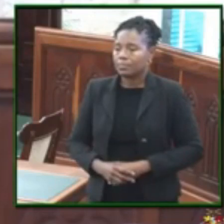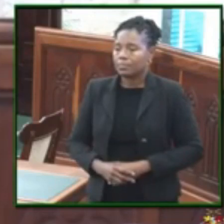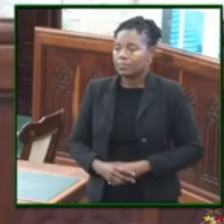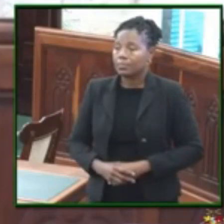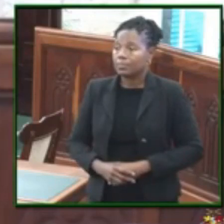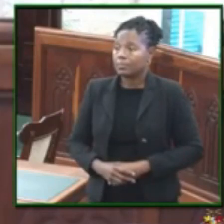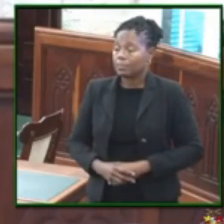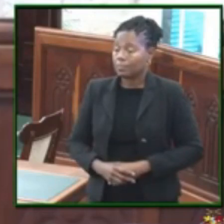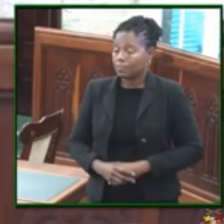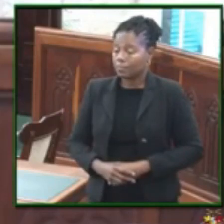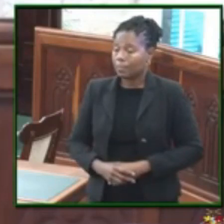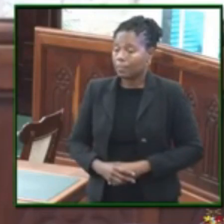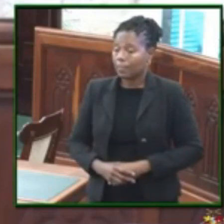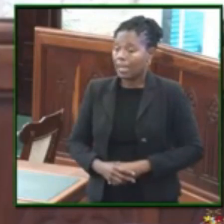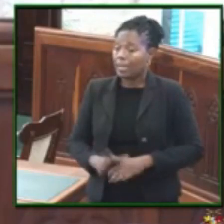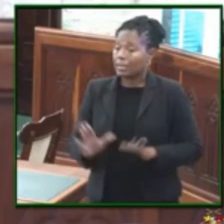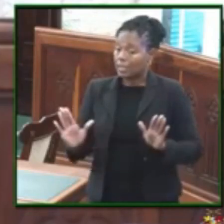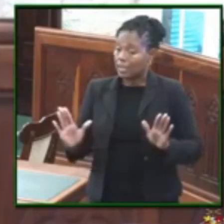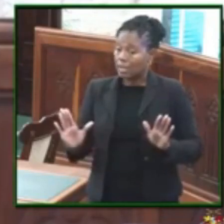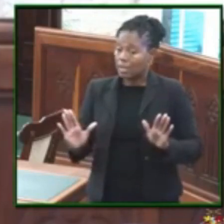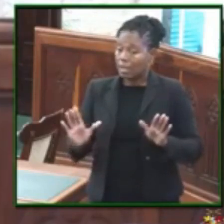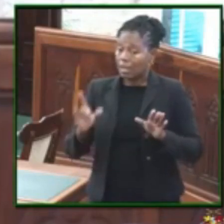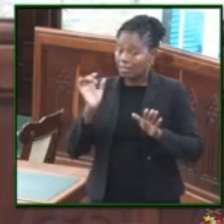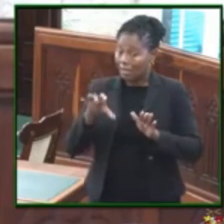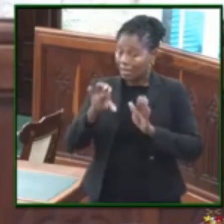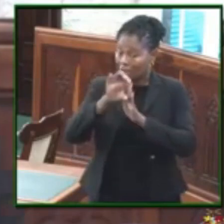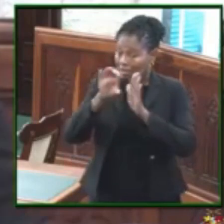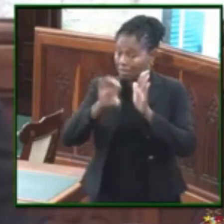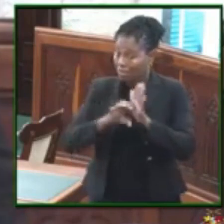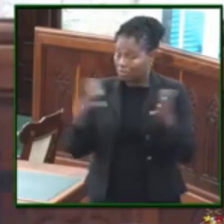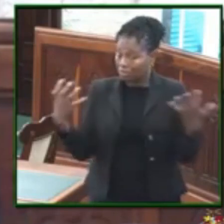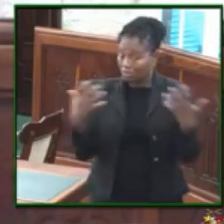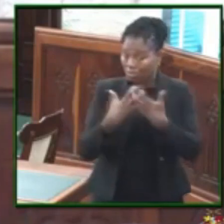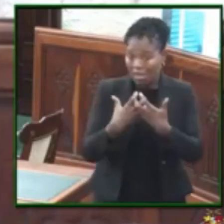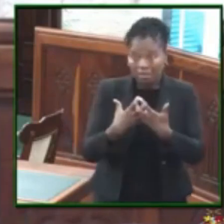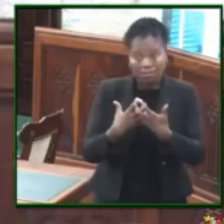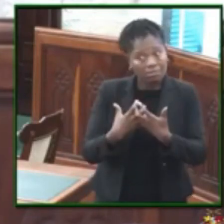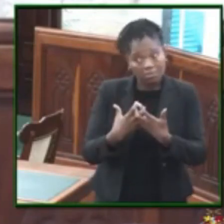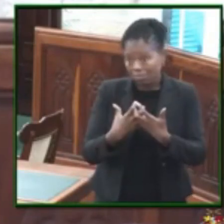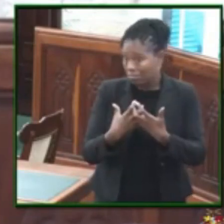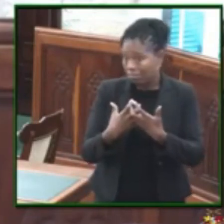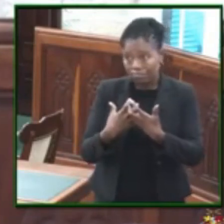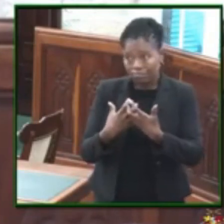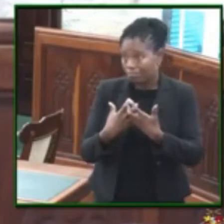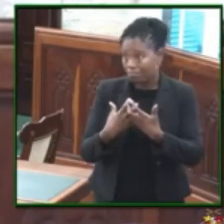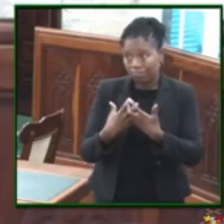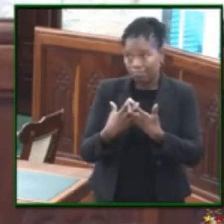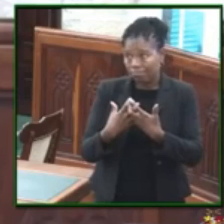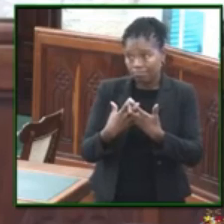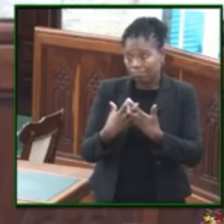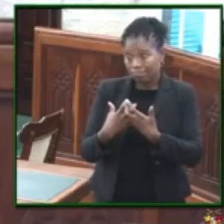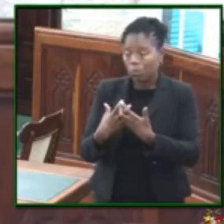Apart from which, it is unconstitutional. And the learned Attorney General,